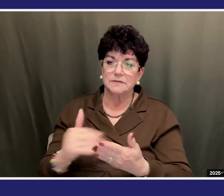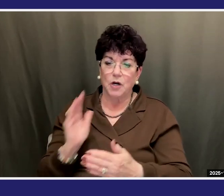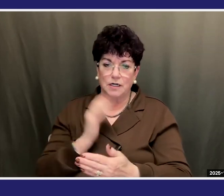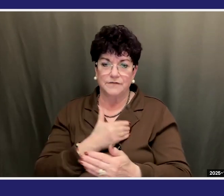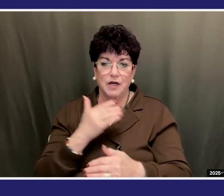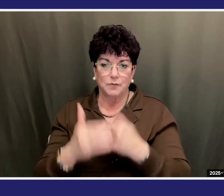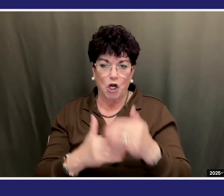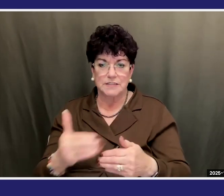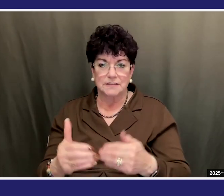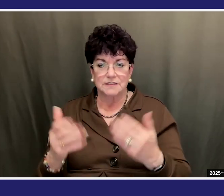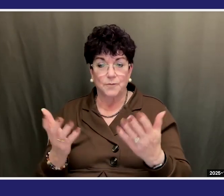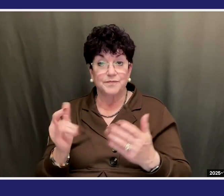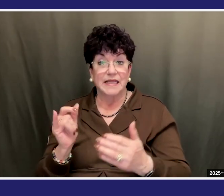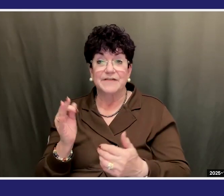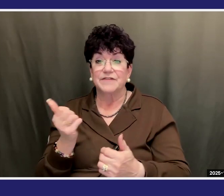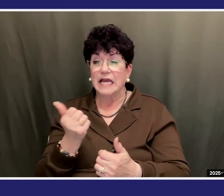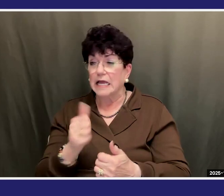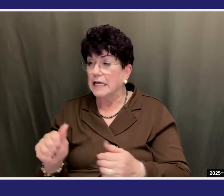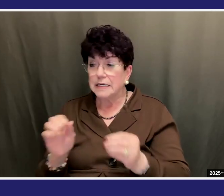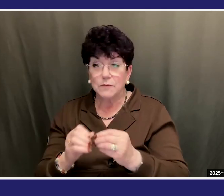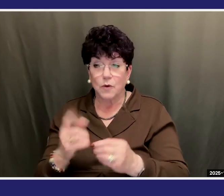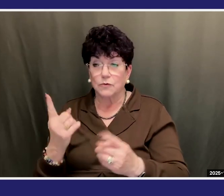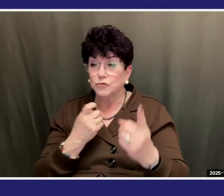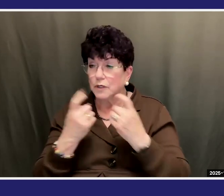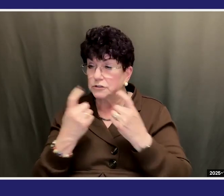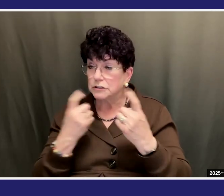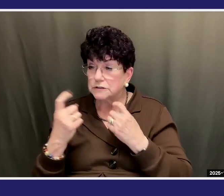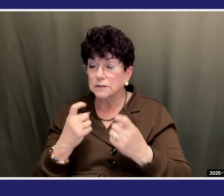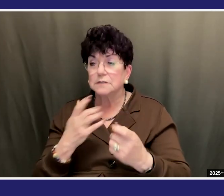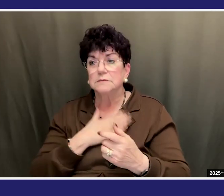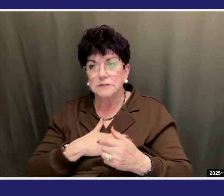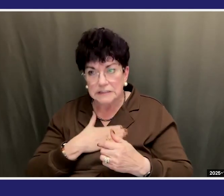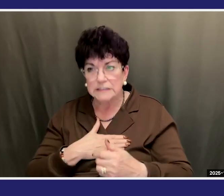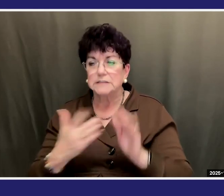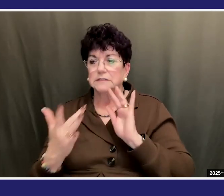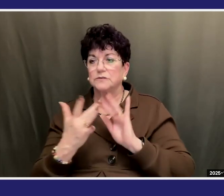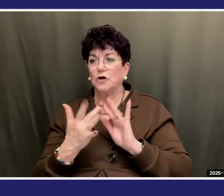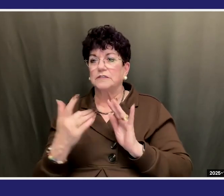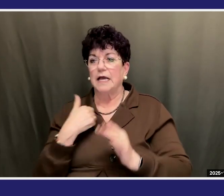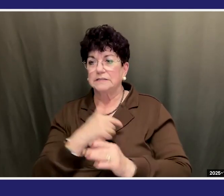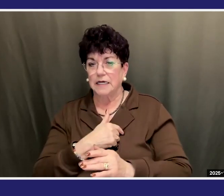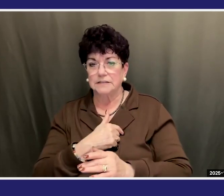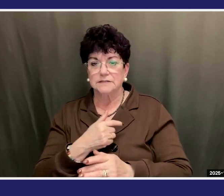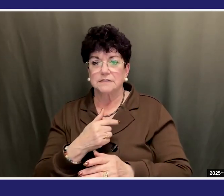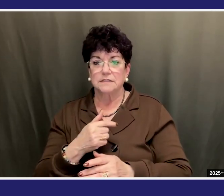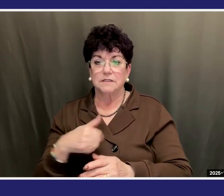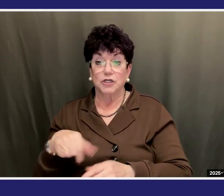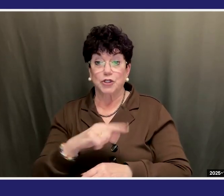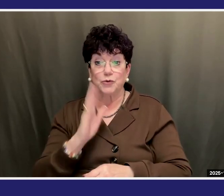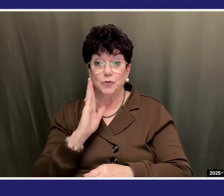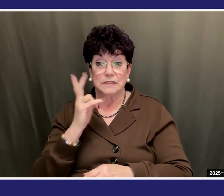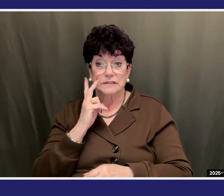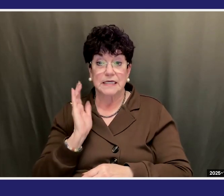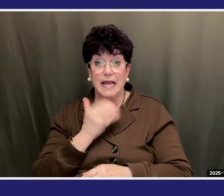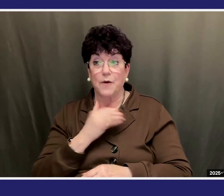process. And so if you have any additional questions, please do not hesitate to reach out to us. You will see our